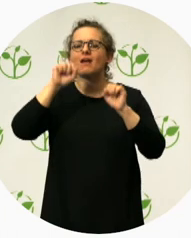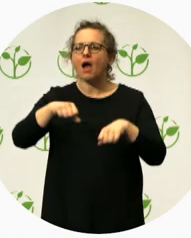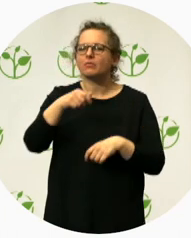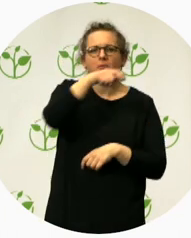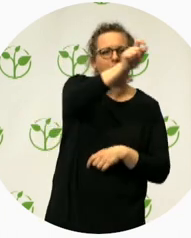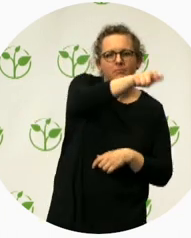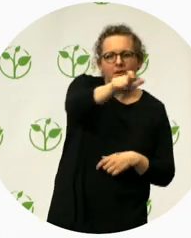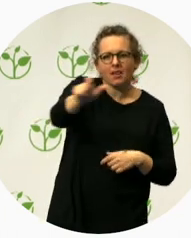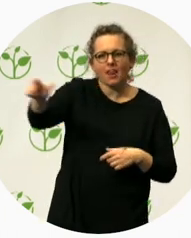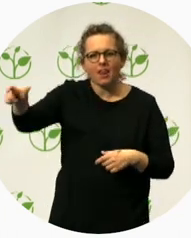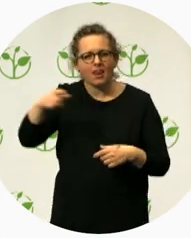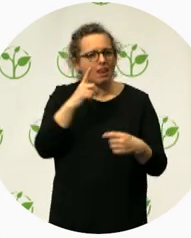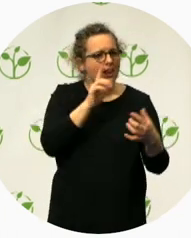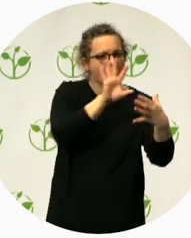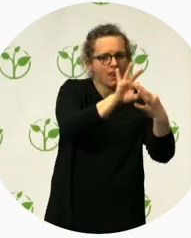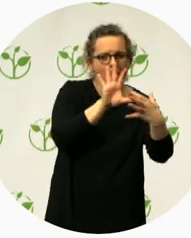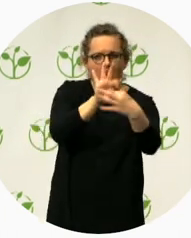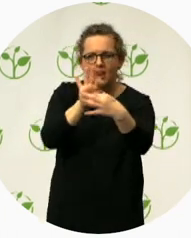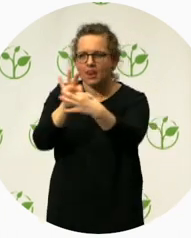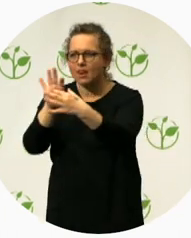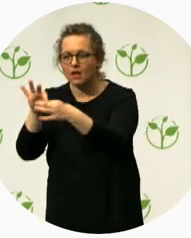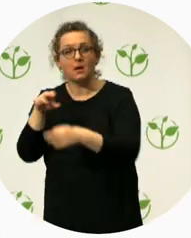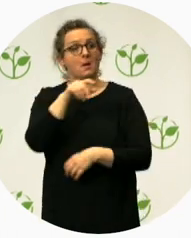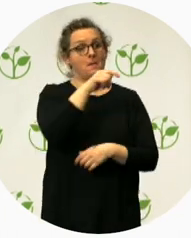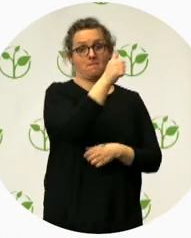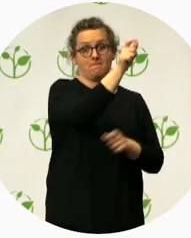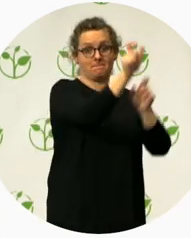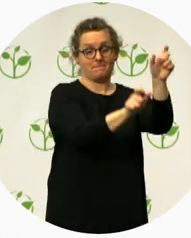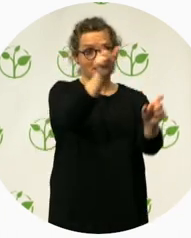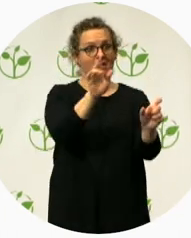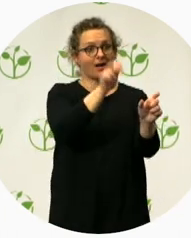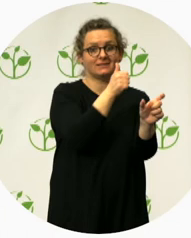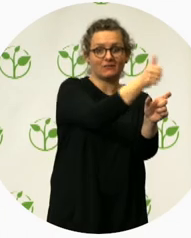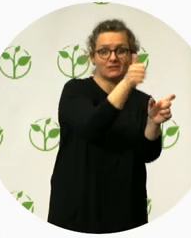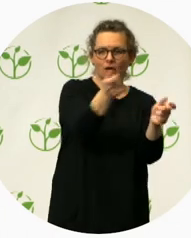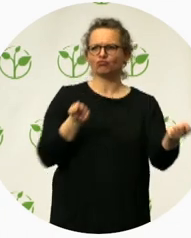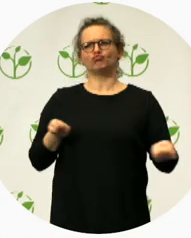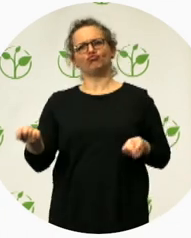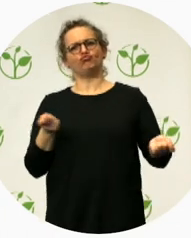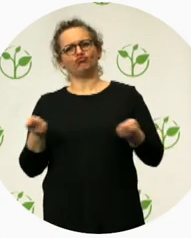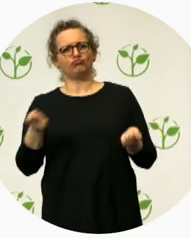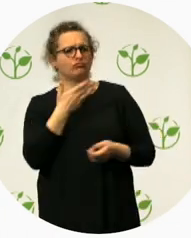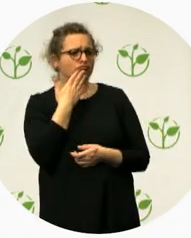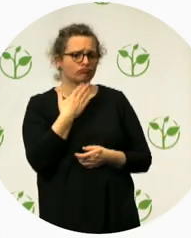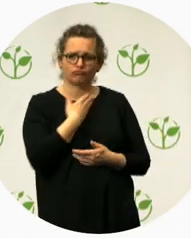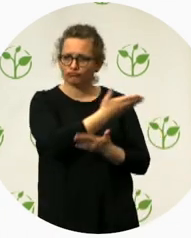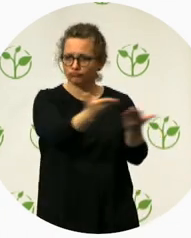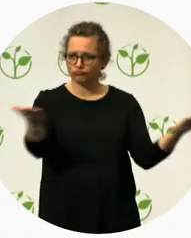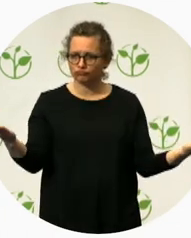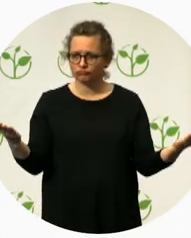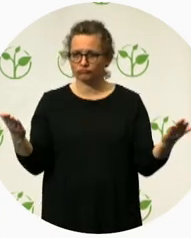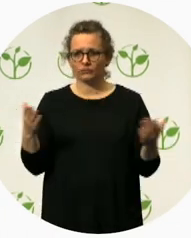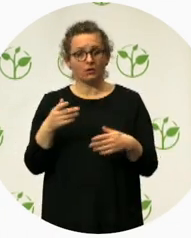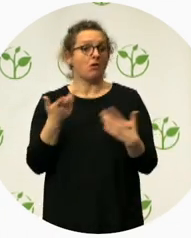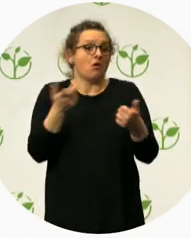can control this environment. That's an important step forward in universal design. When we take that further forward,